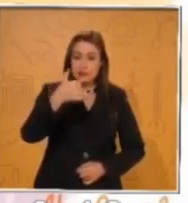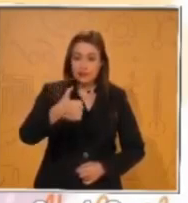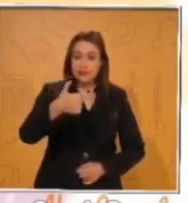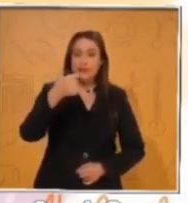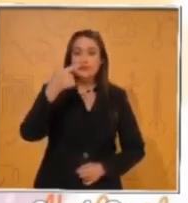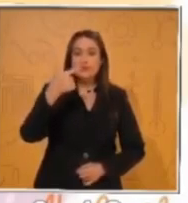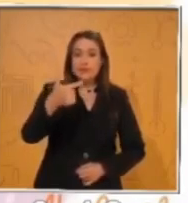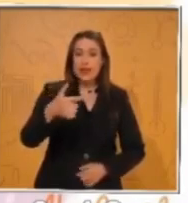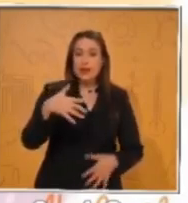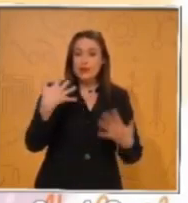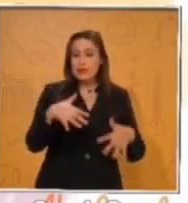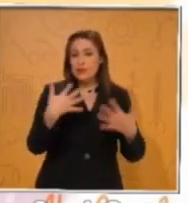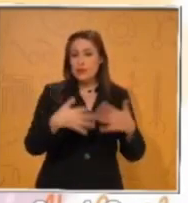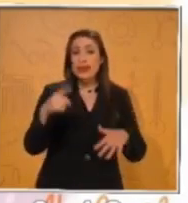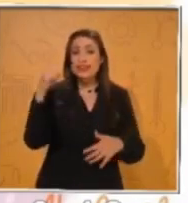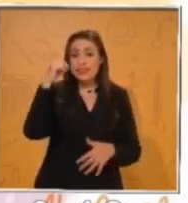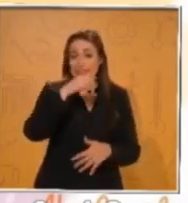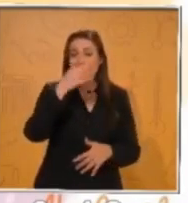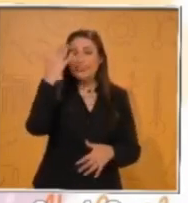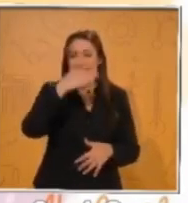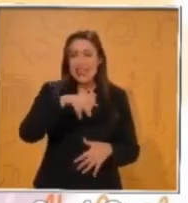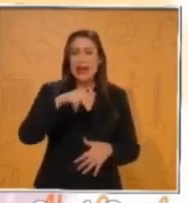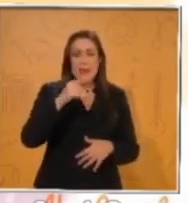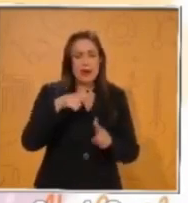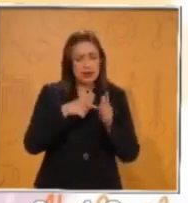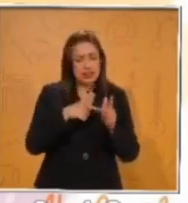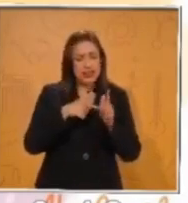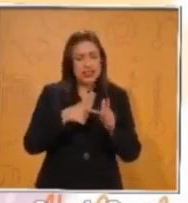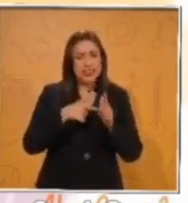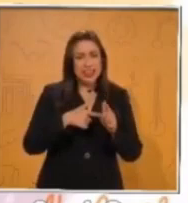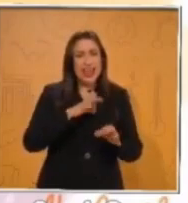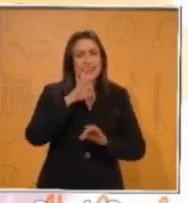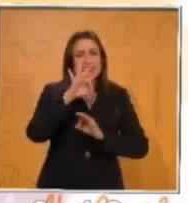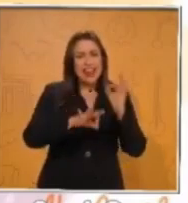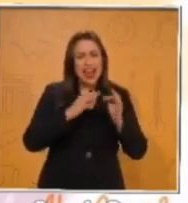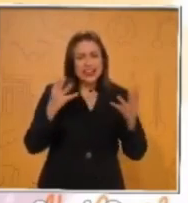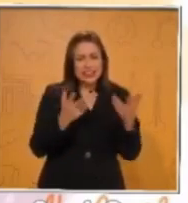It's harder. 8, 9, 10.